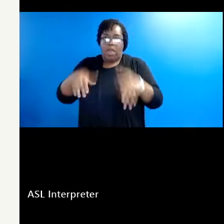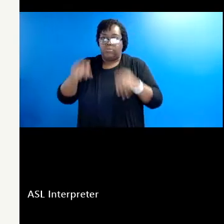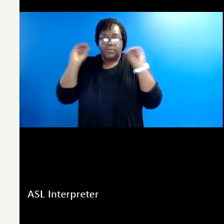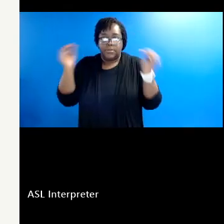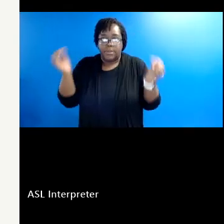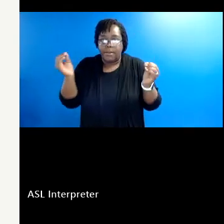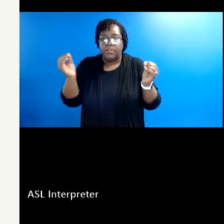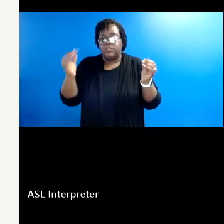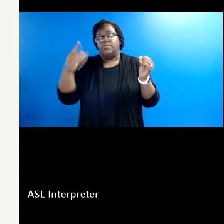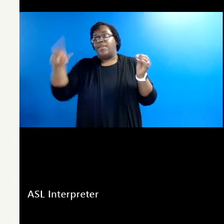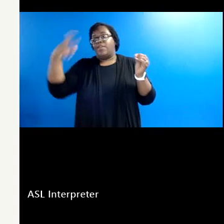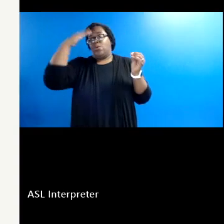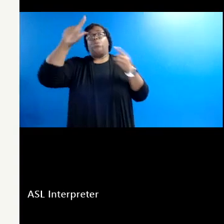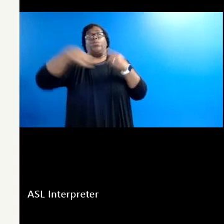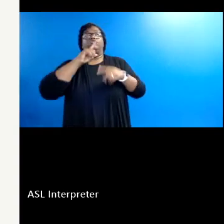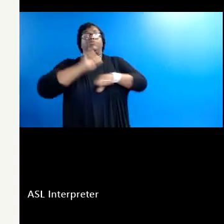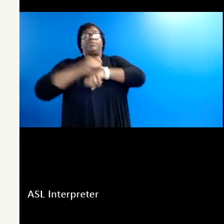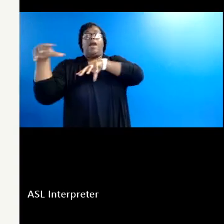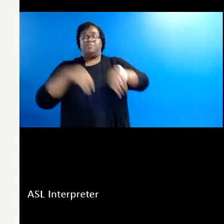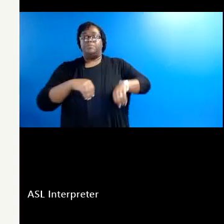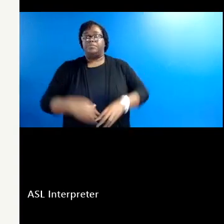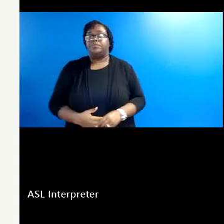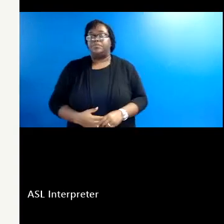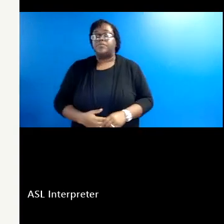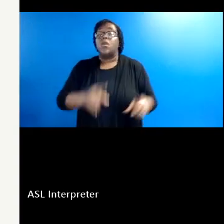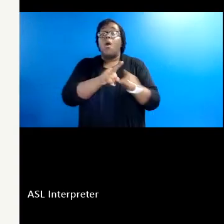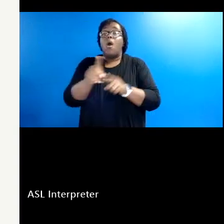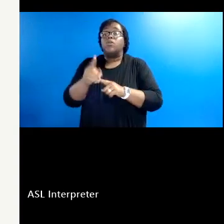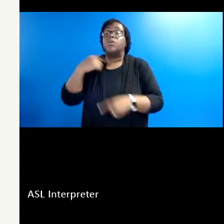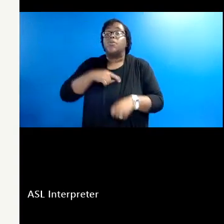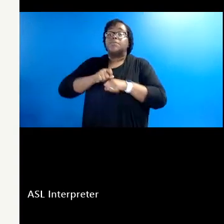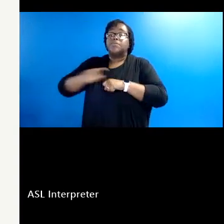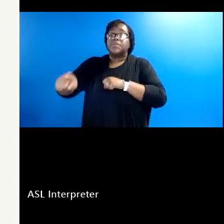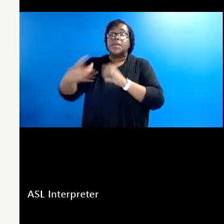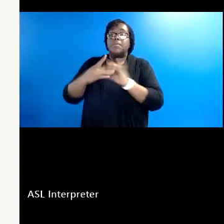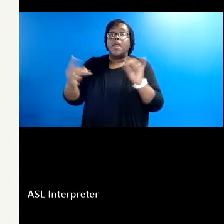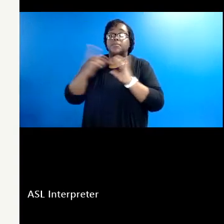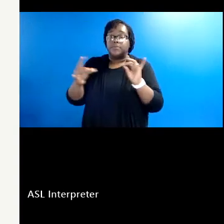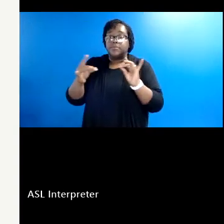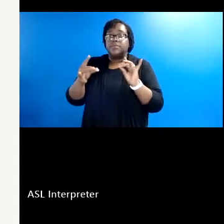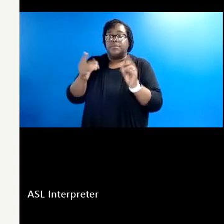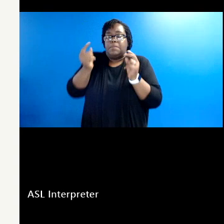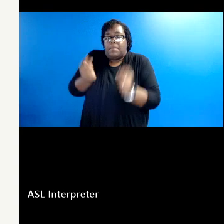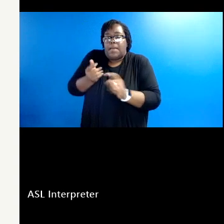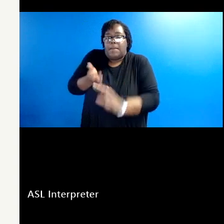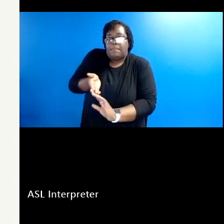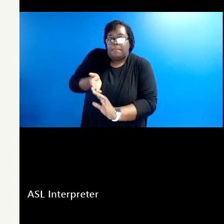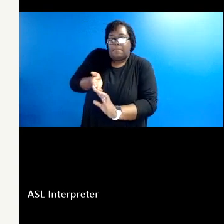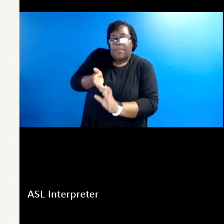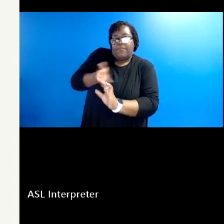the power's been shut off. We will also send a notification immediately prior to